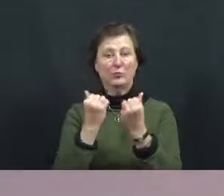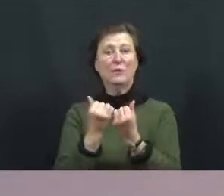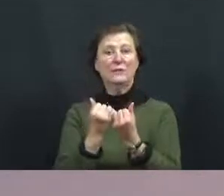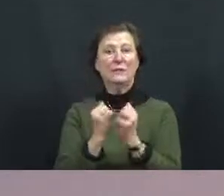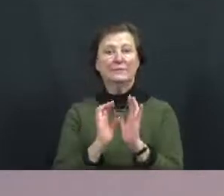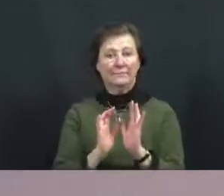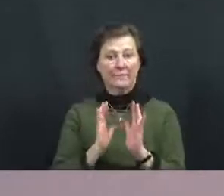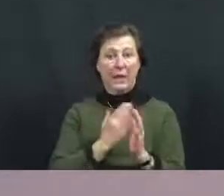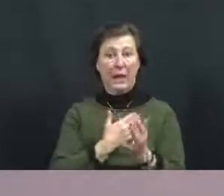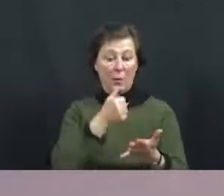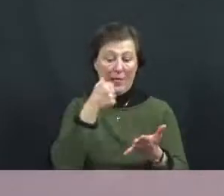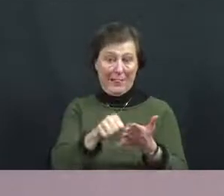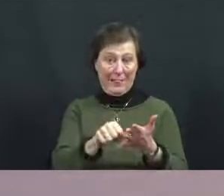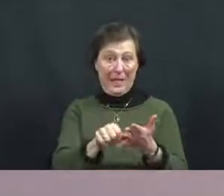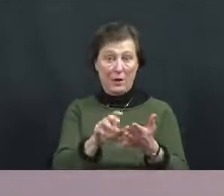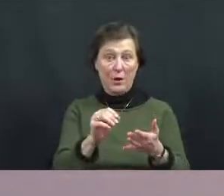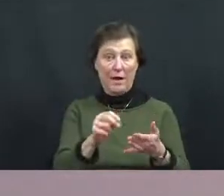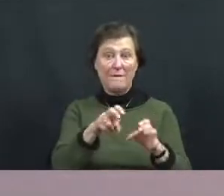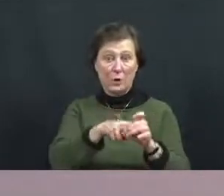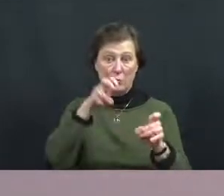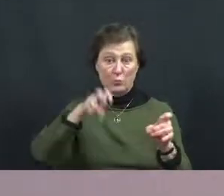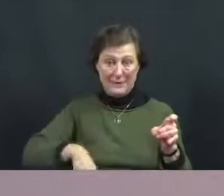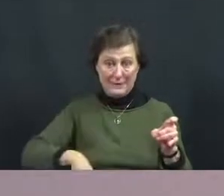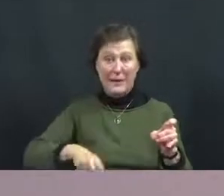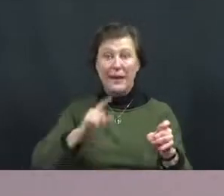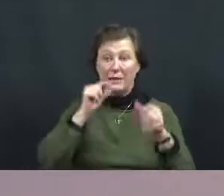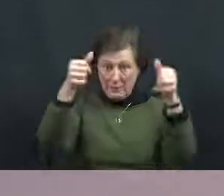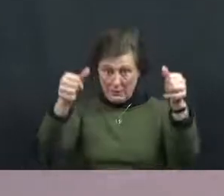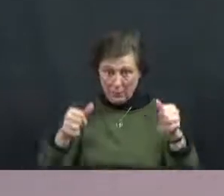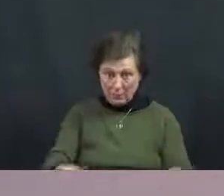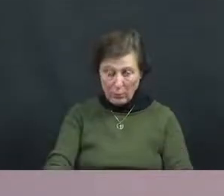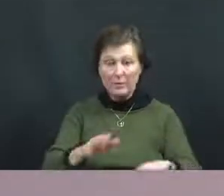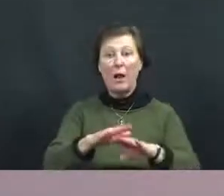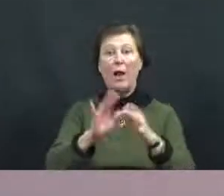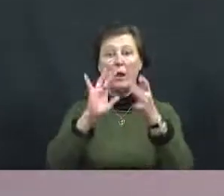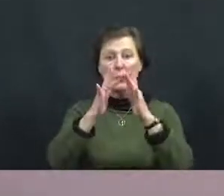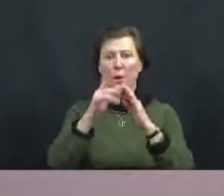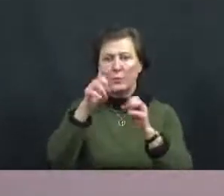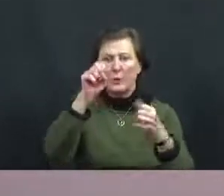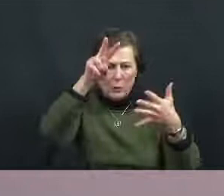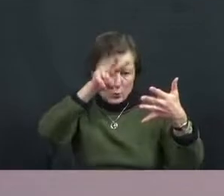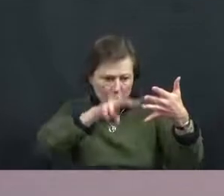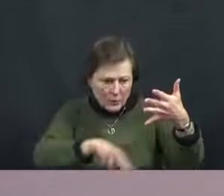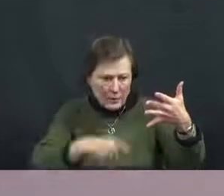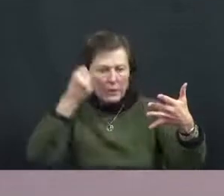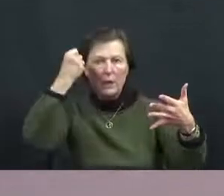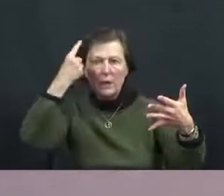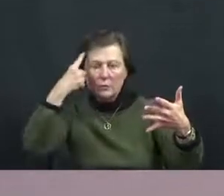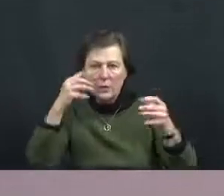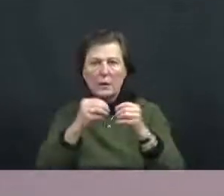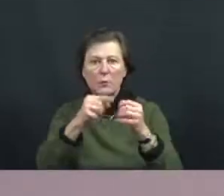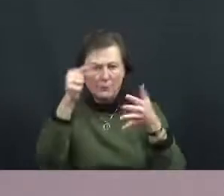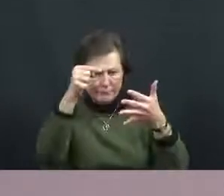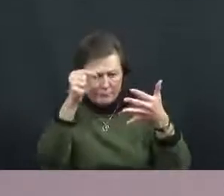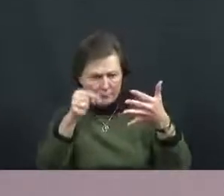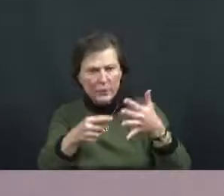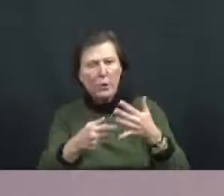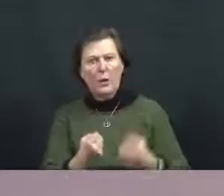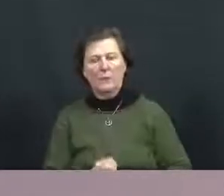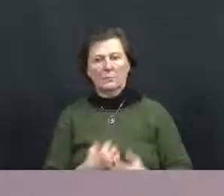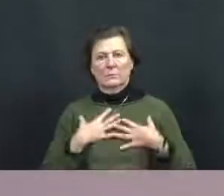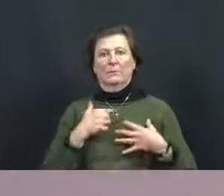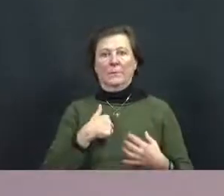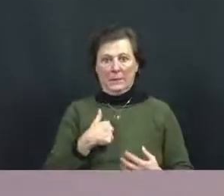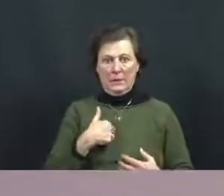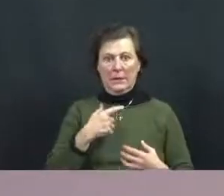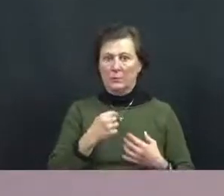our letter of resignation is posted on the website for you to read so you can understand in more detail what it was that moved me to take such